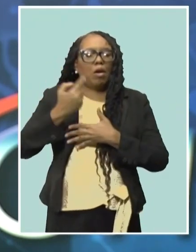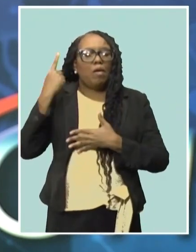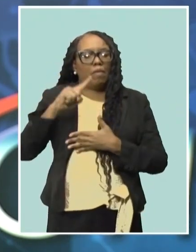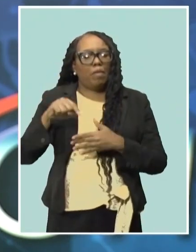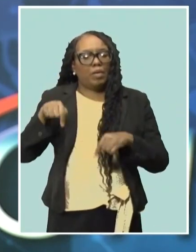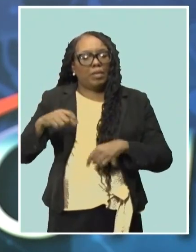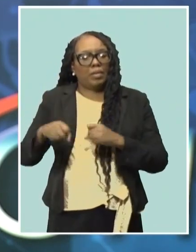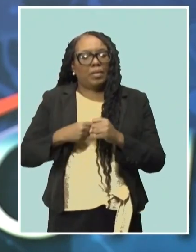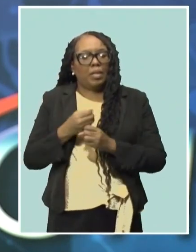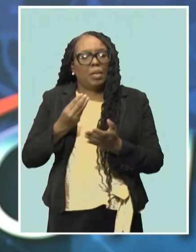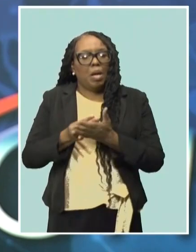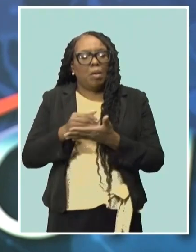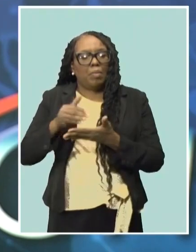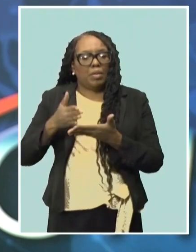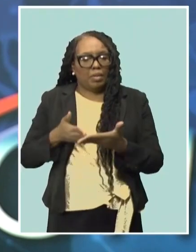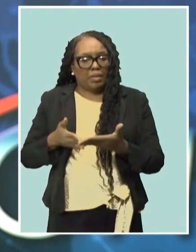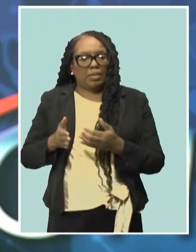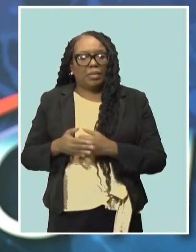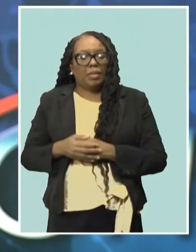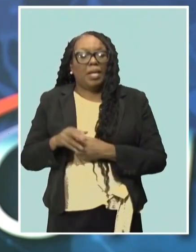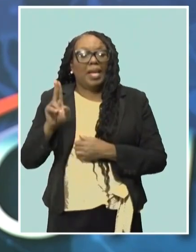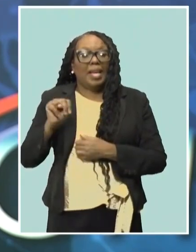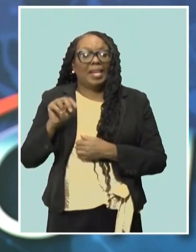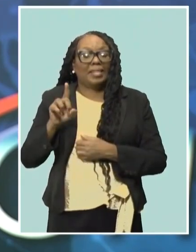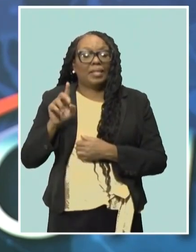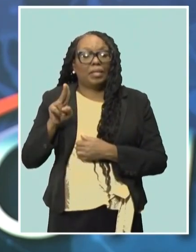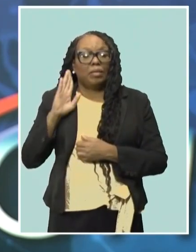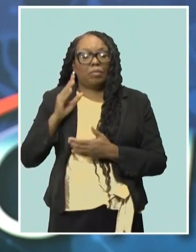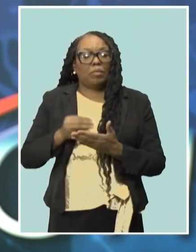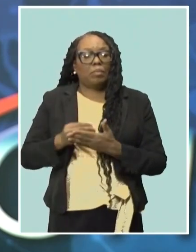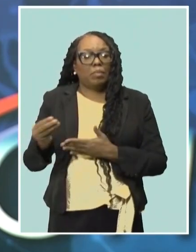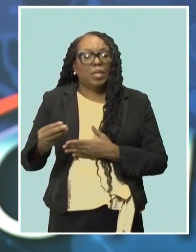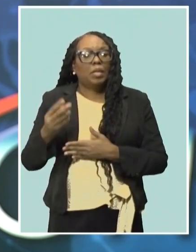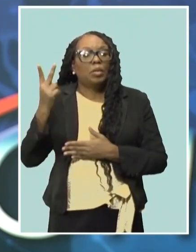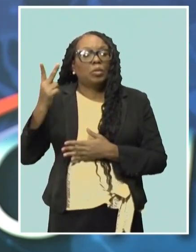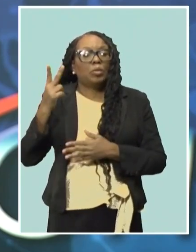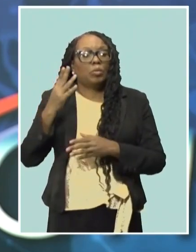is expected to purchase 2 buses annually for the next 3 years.